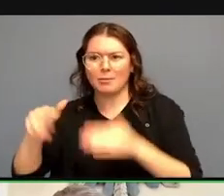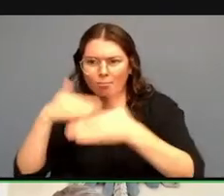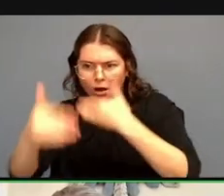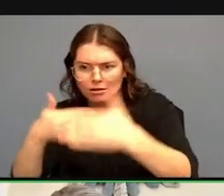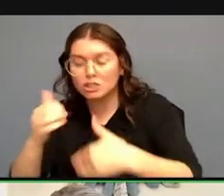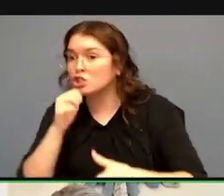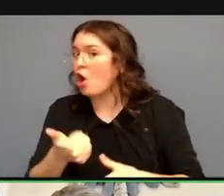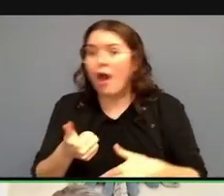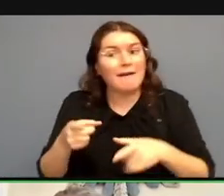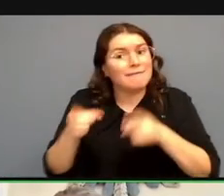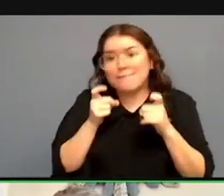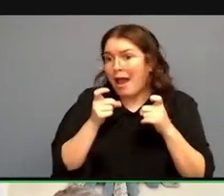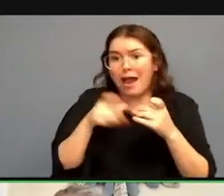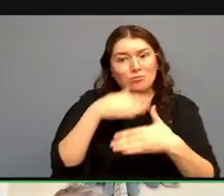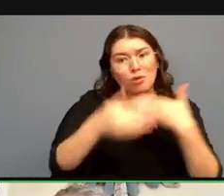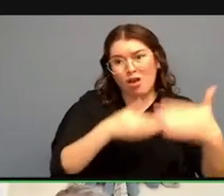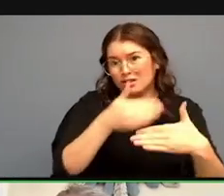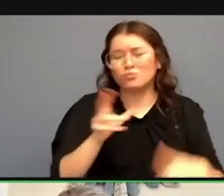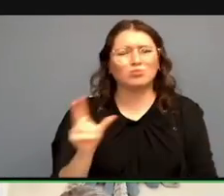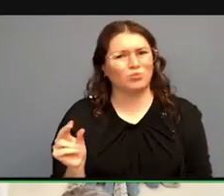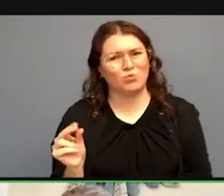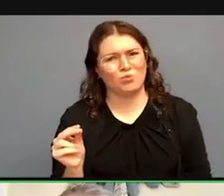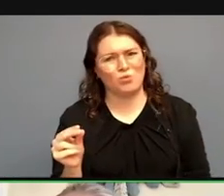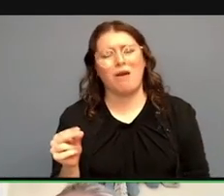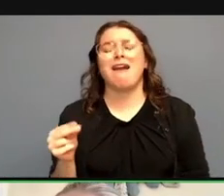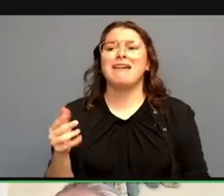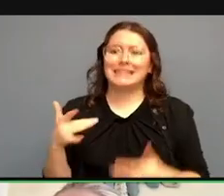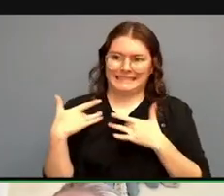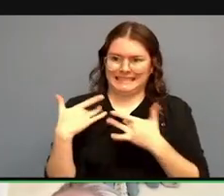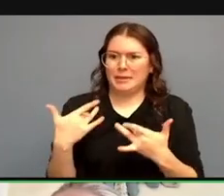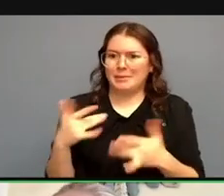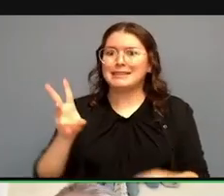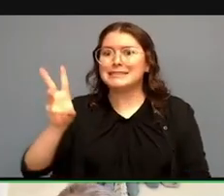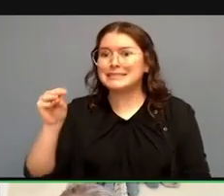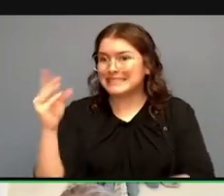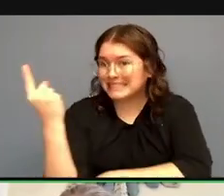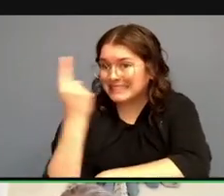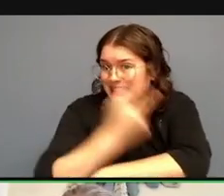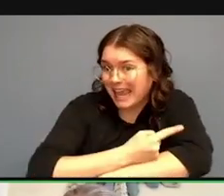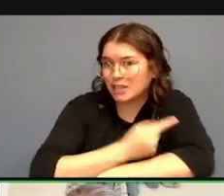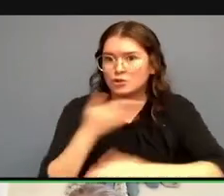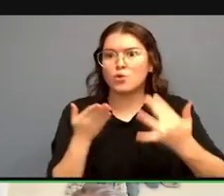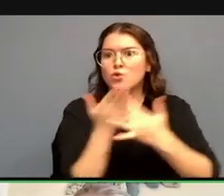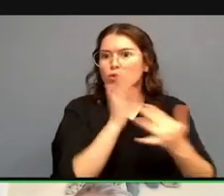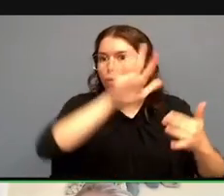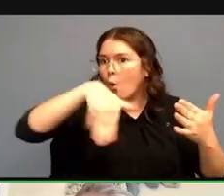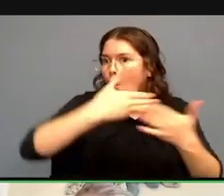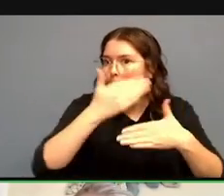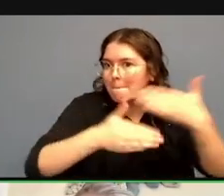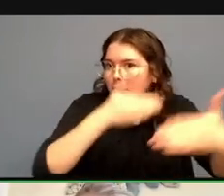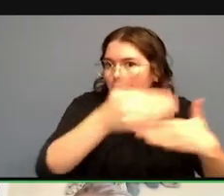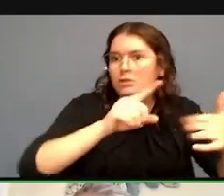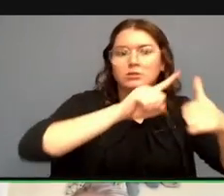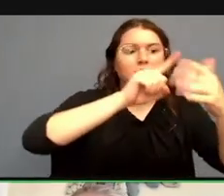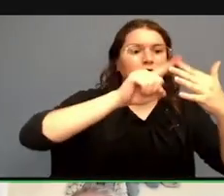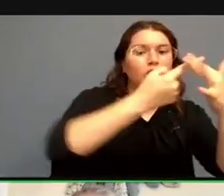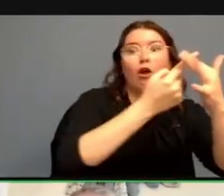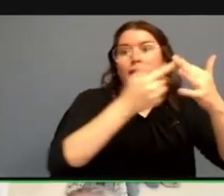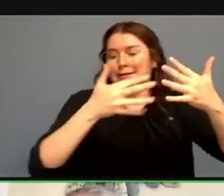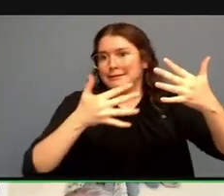quick process. It takes typically 60 days to go through this process from start to